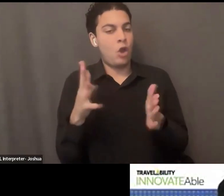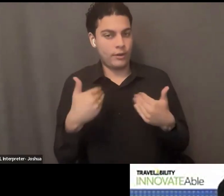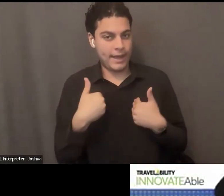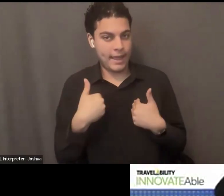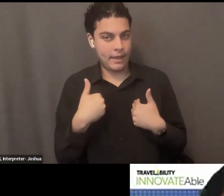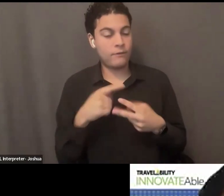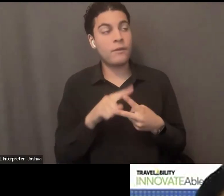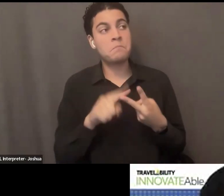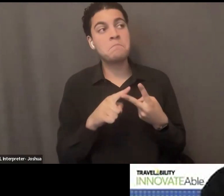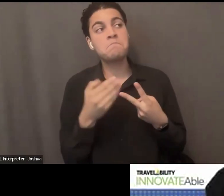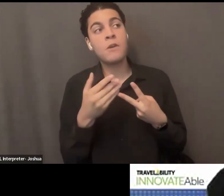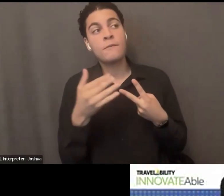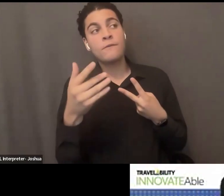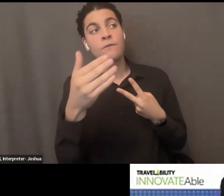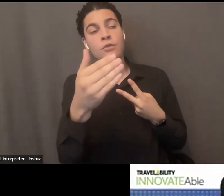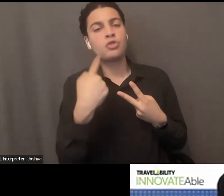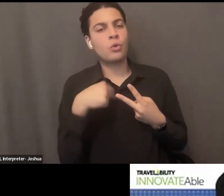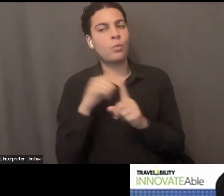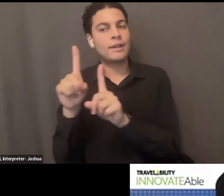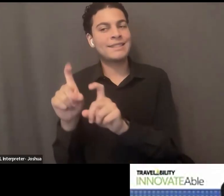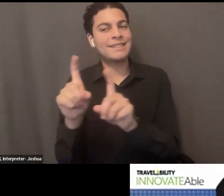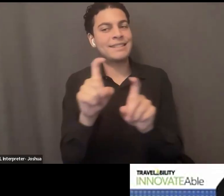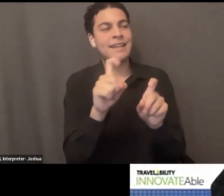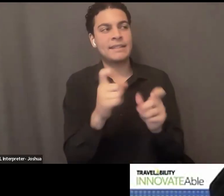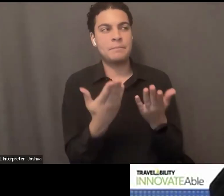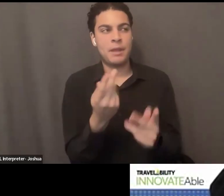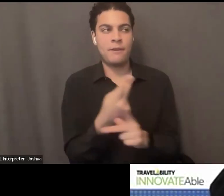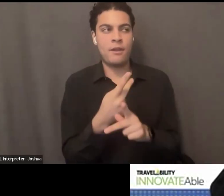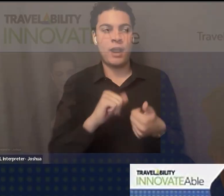collecting pilot data to get it covered by private insurance as well. That's ongoing.